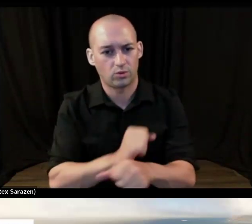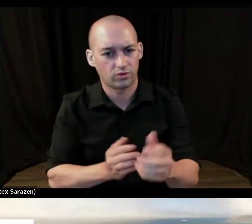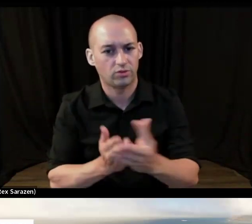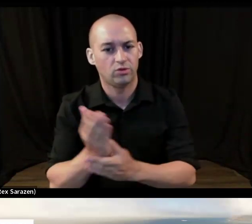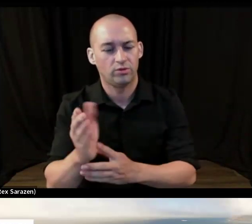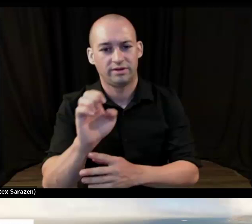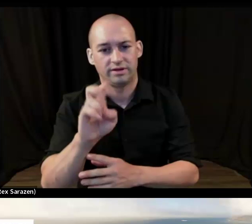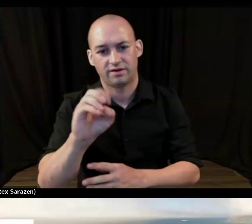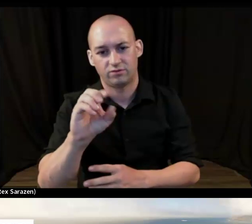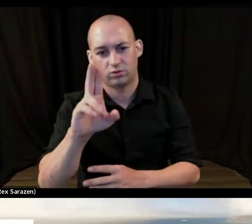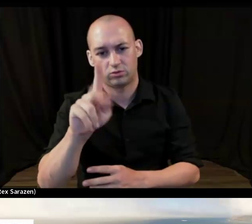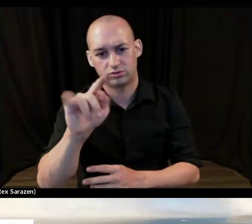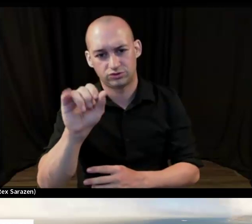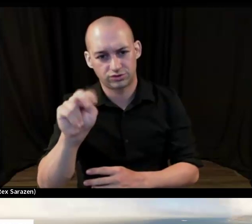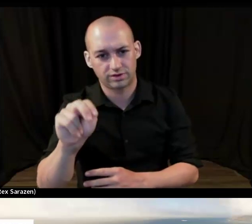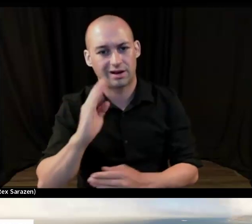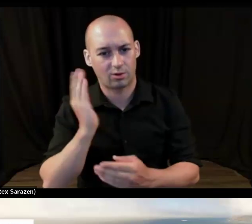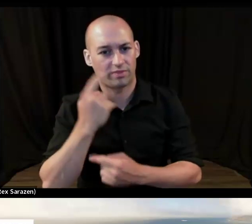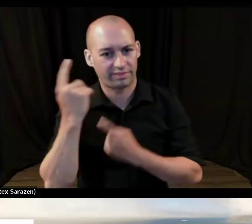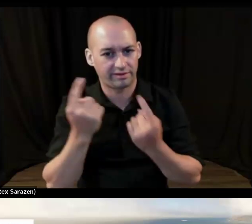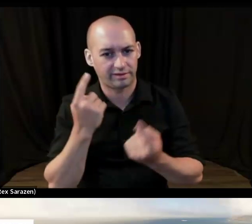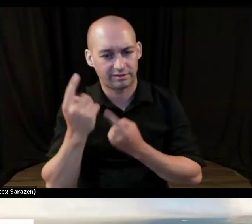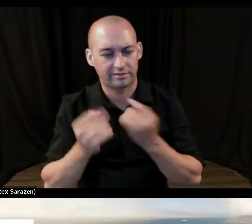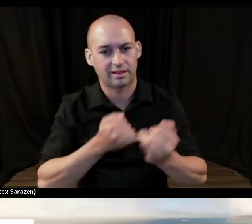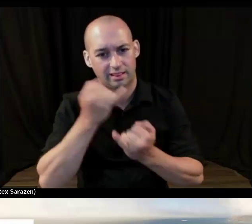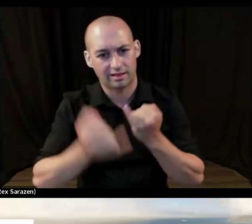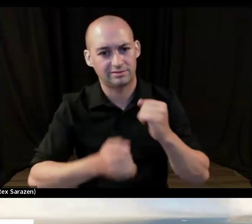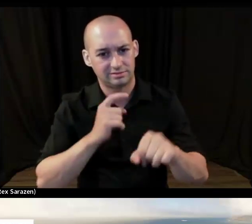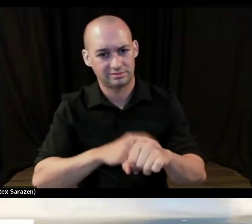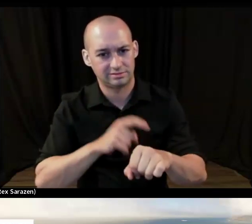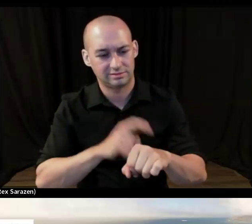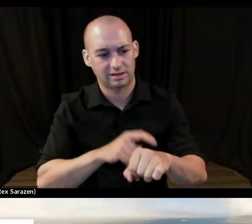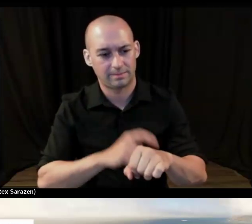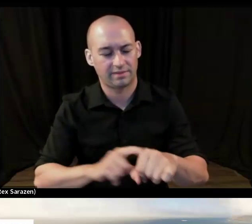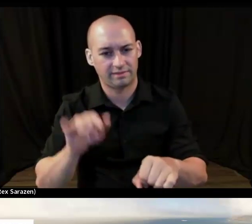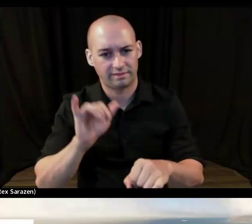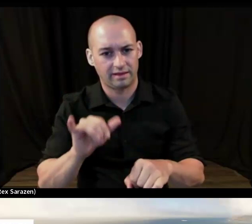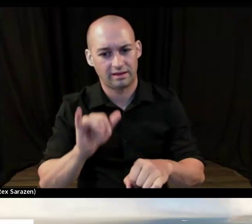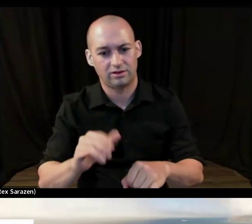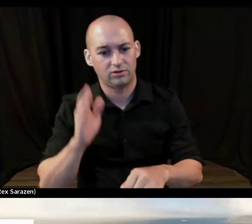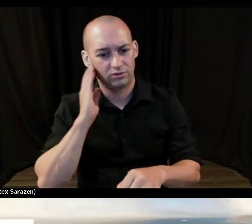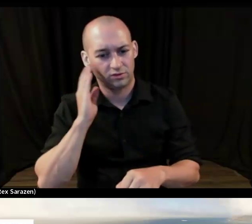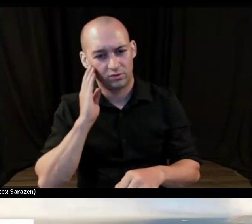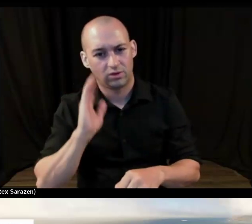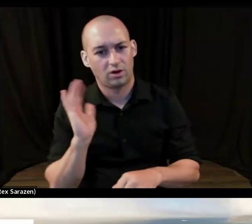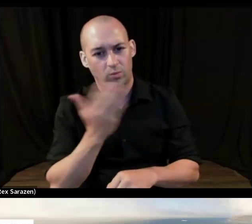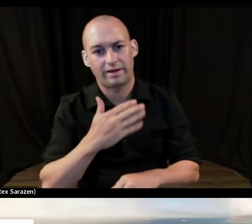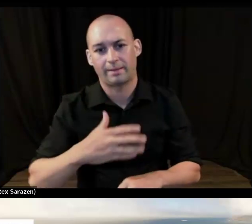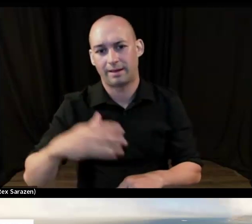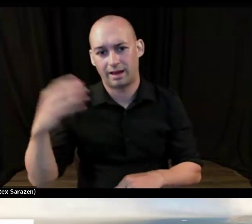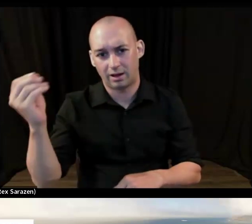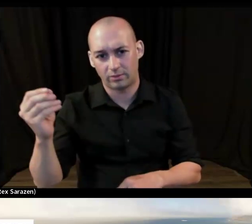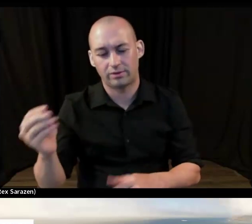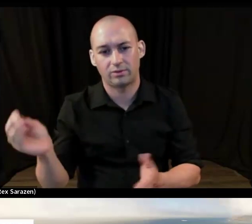our thinking. And the last time that we came out and we put